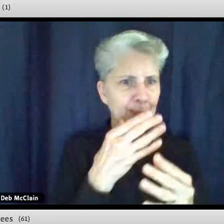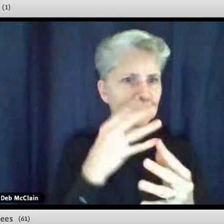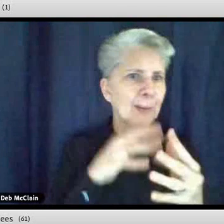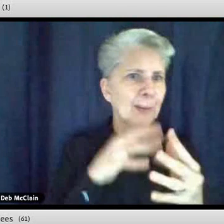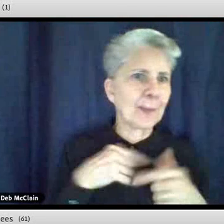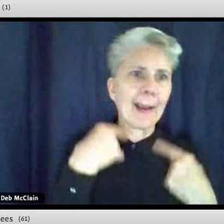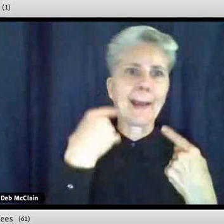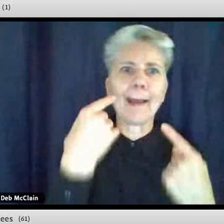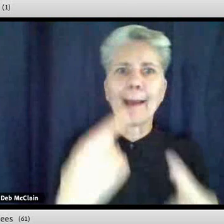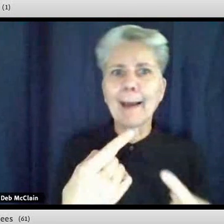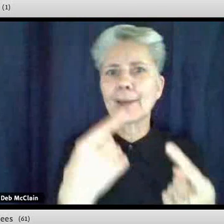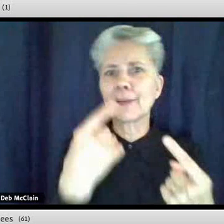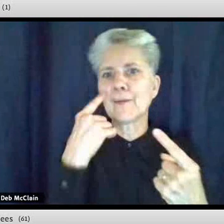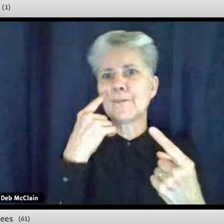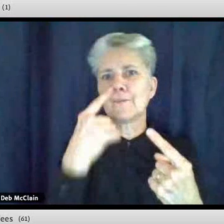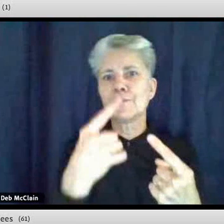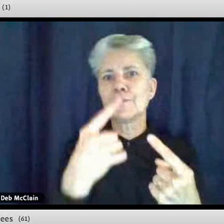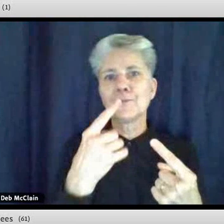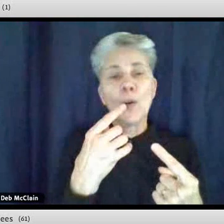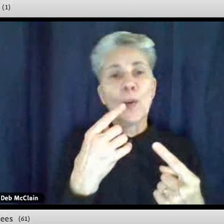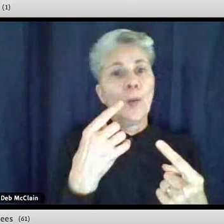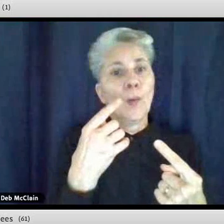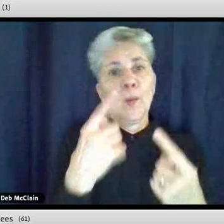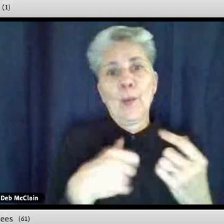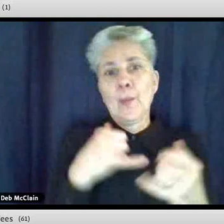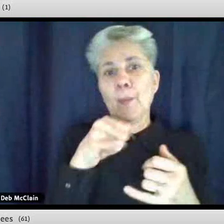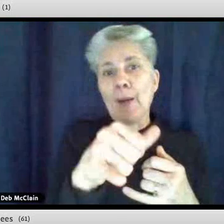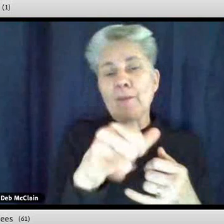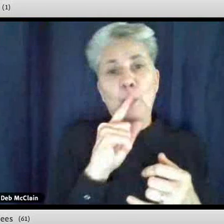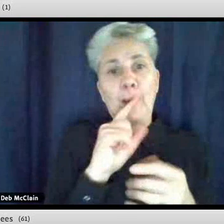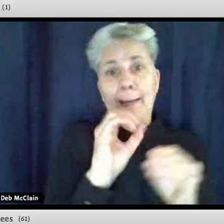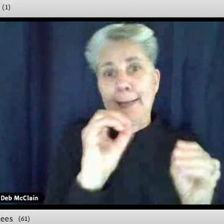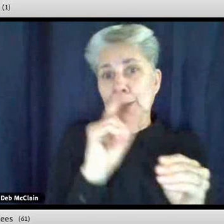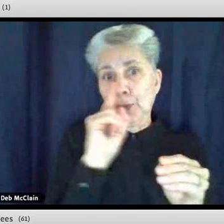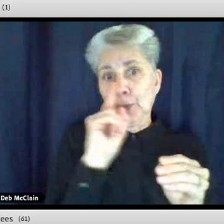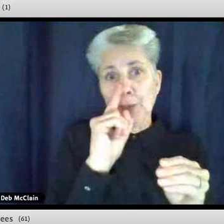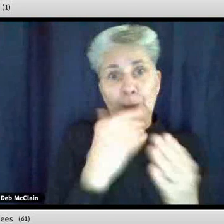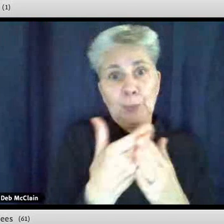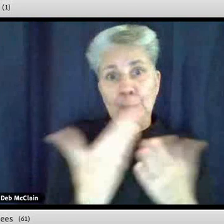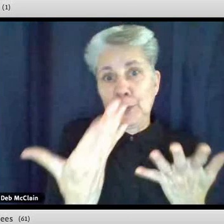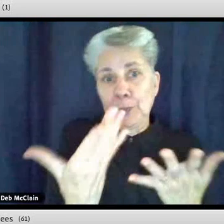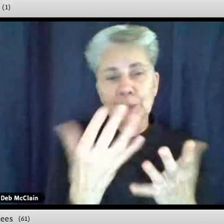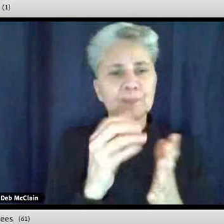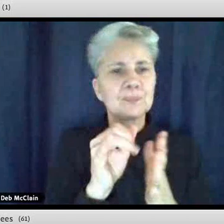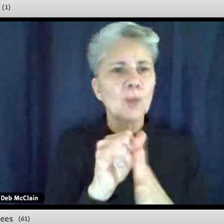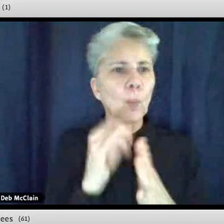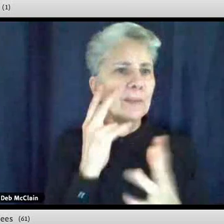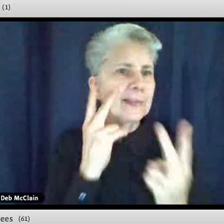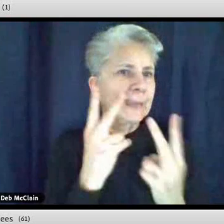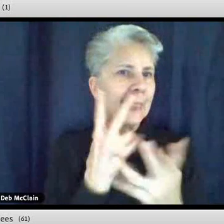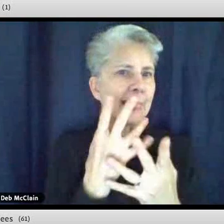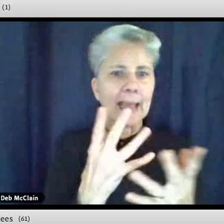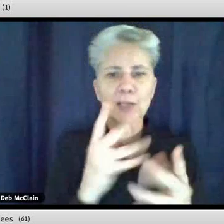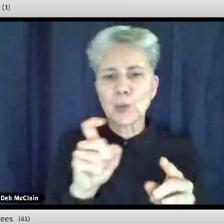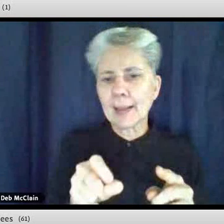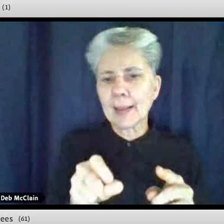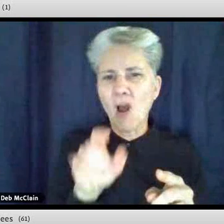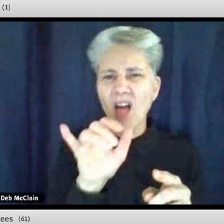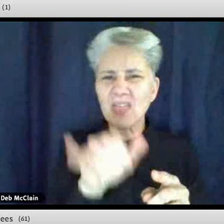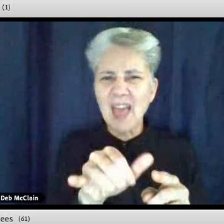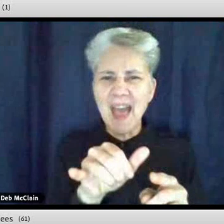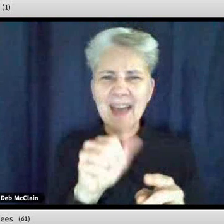whole career, right? False news has been in a hot topic for us lately, but really it's really nothing